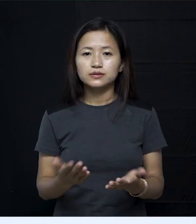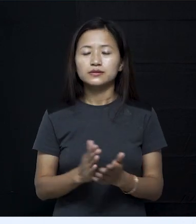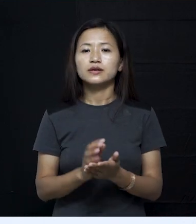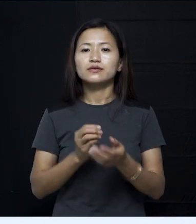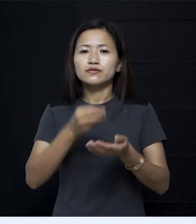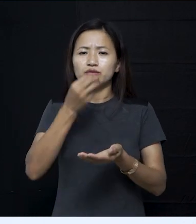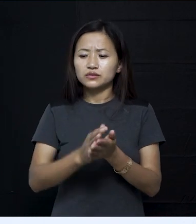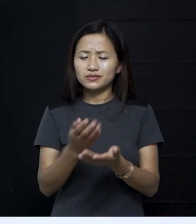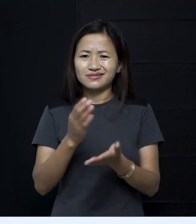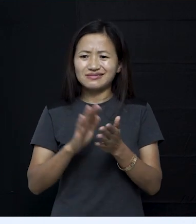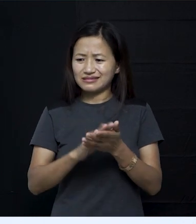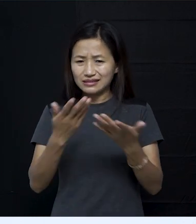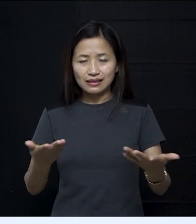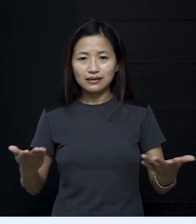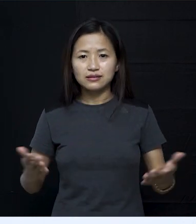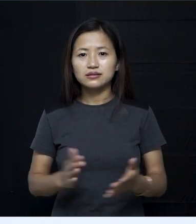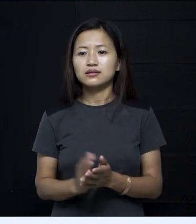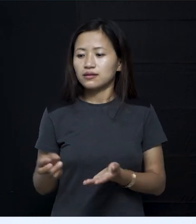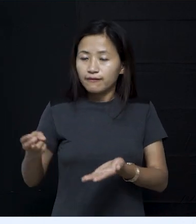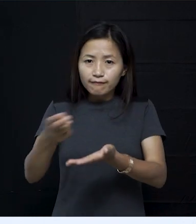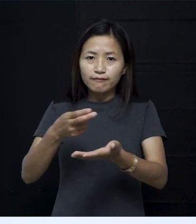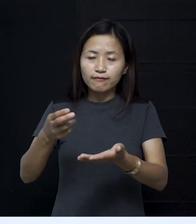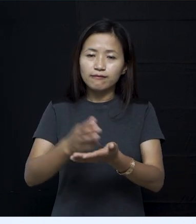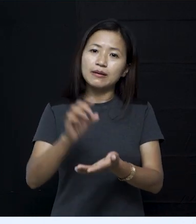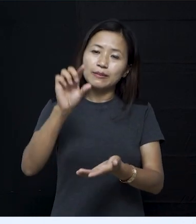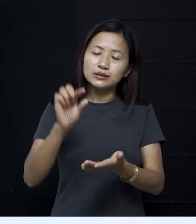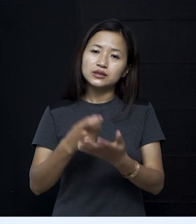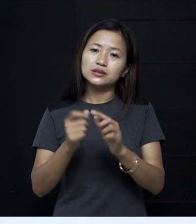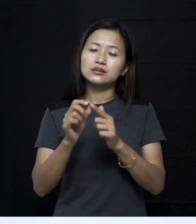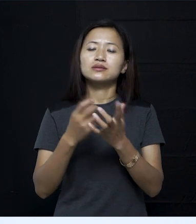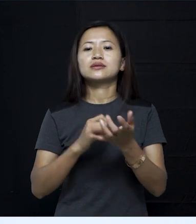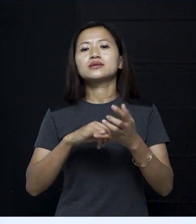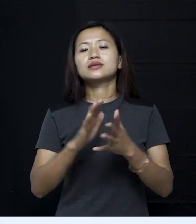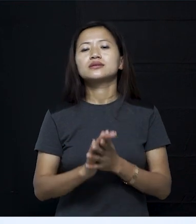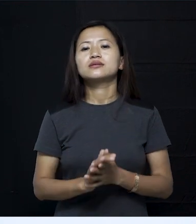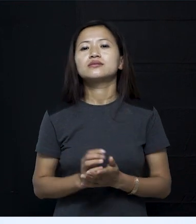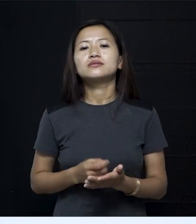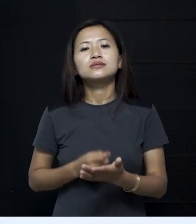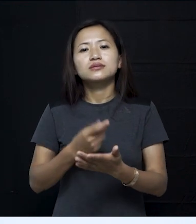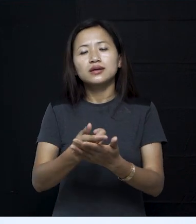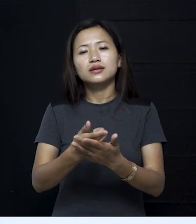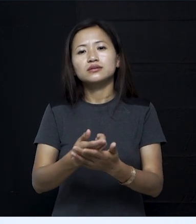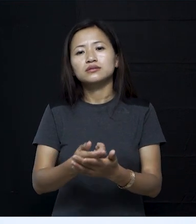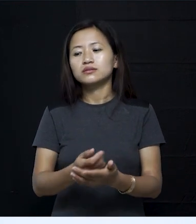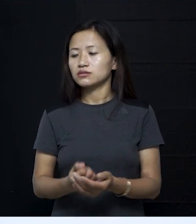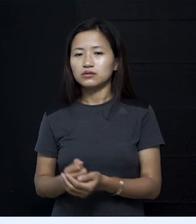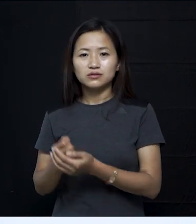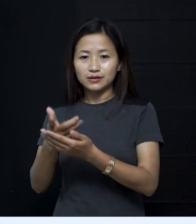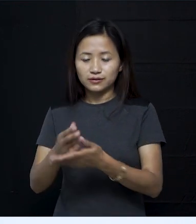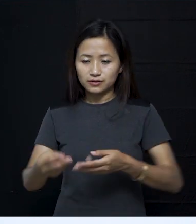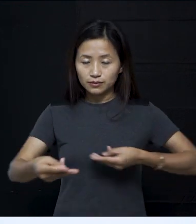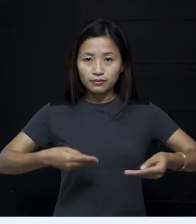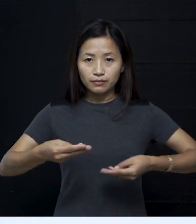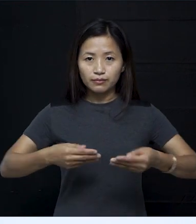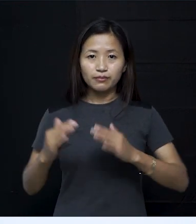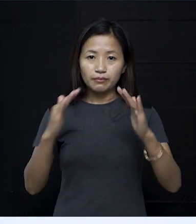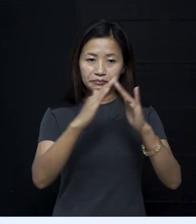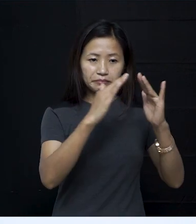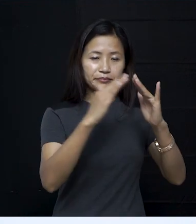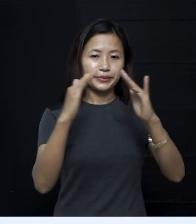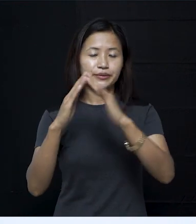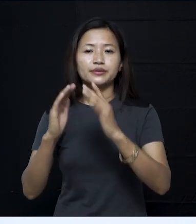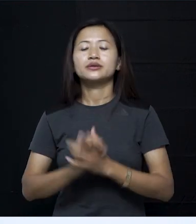commercial farming. Now, commercial farming, this is to do with a situation where the farmer,